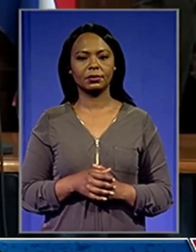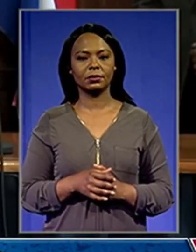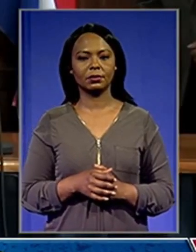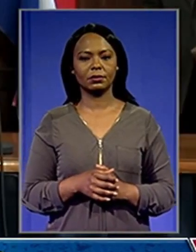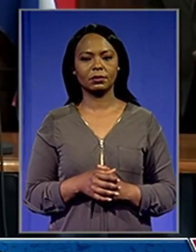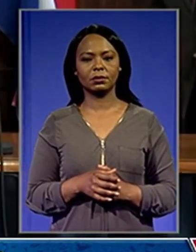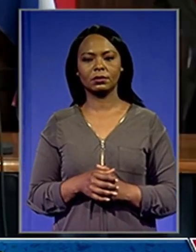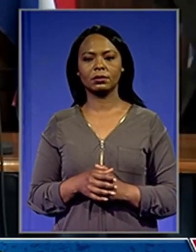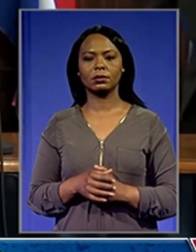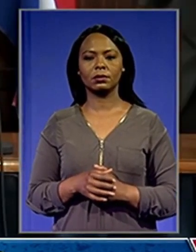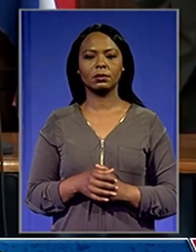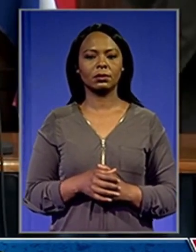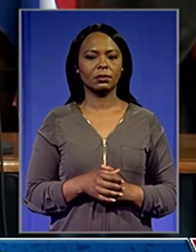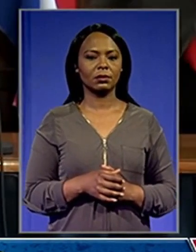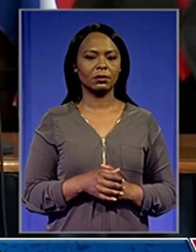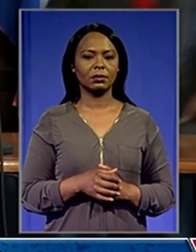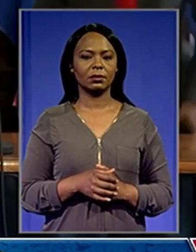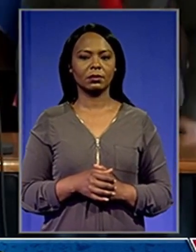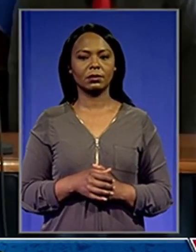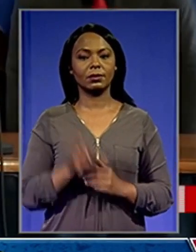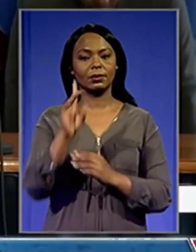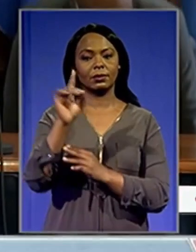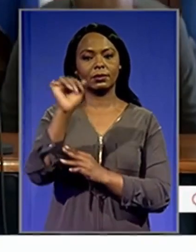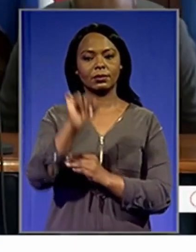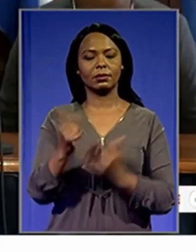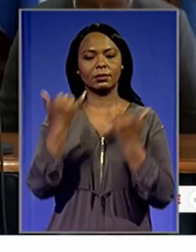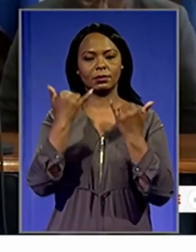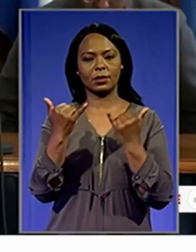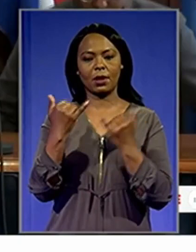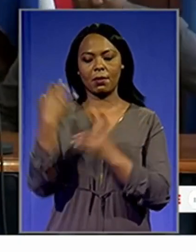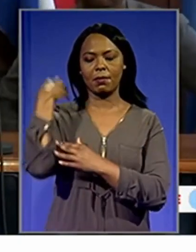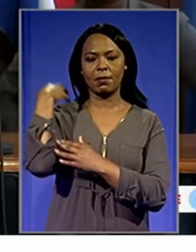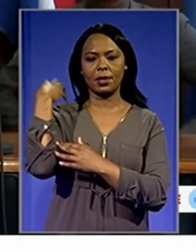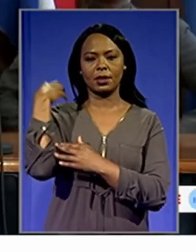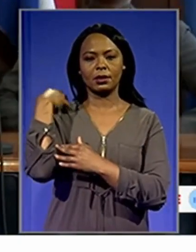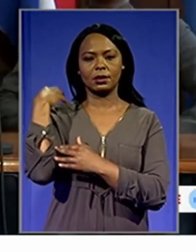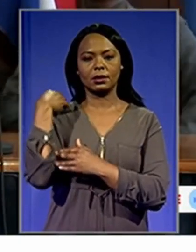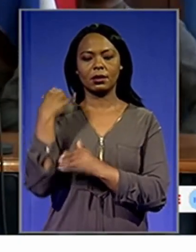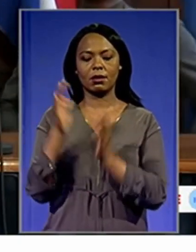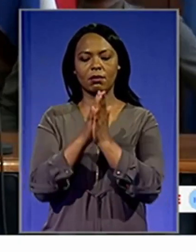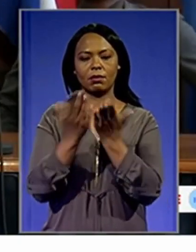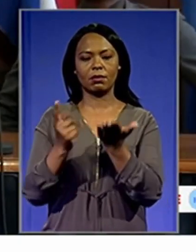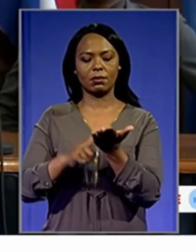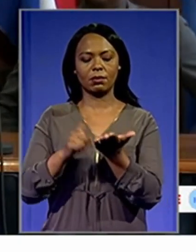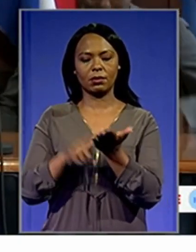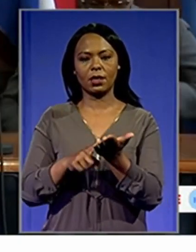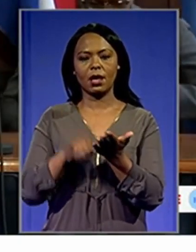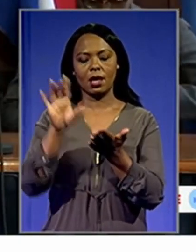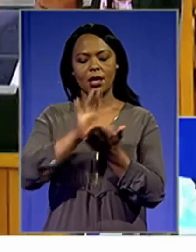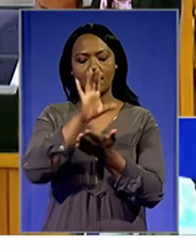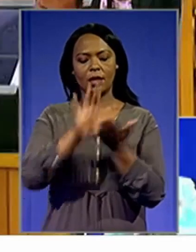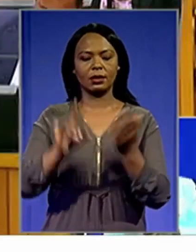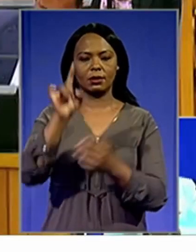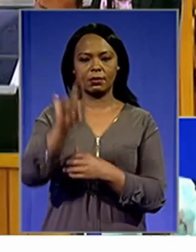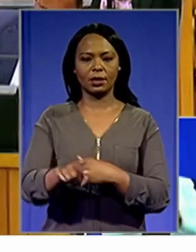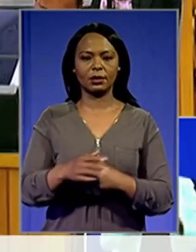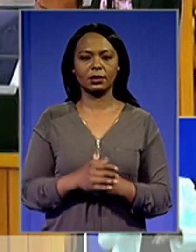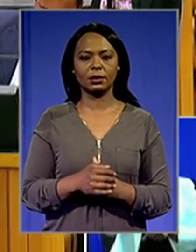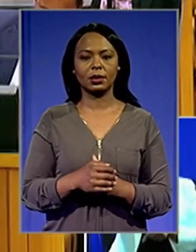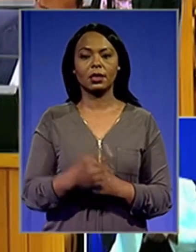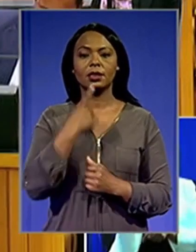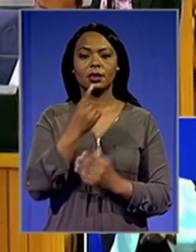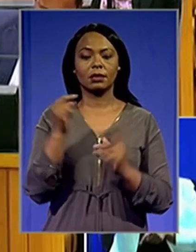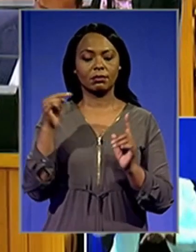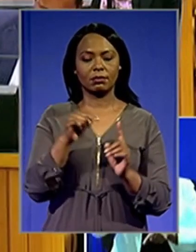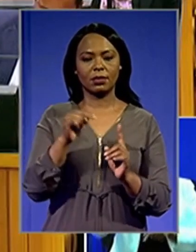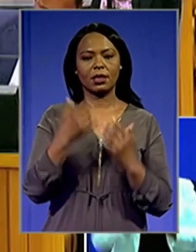DA ikuela gore bukana ya ga jaana ya dintlha-kaelo tsa ditona ke gore ministerial handbook e phimolwe. Lekoko le latofatsa